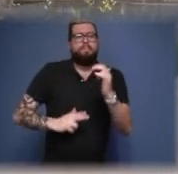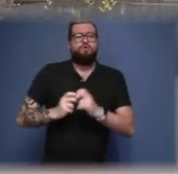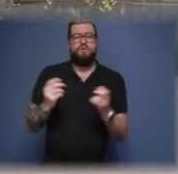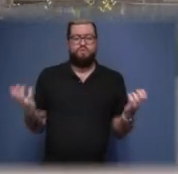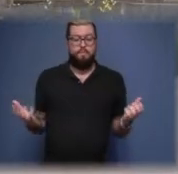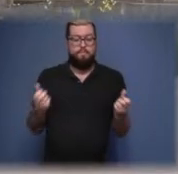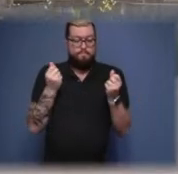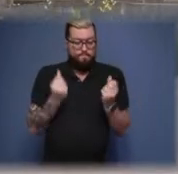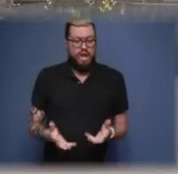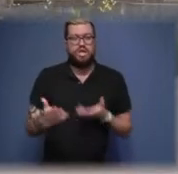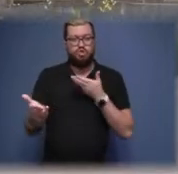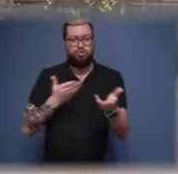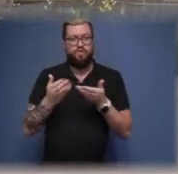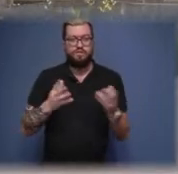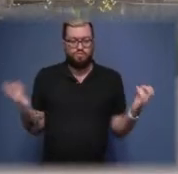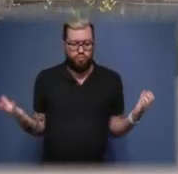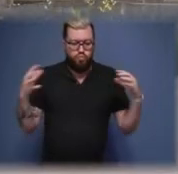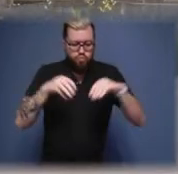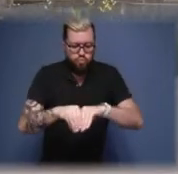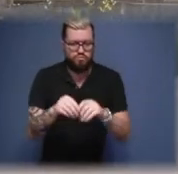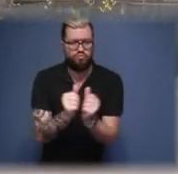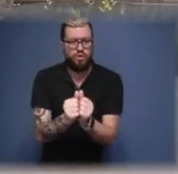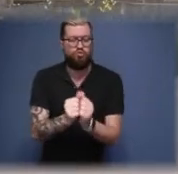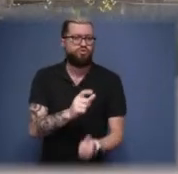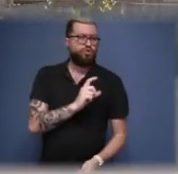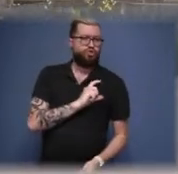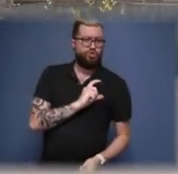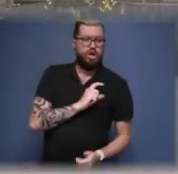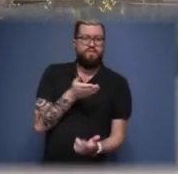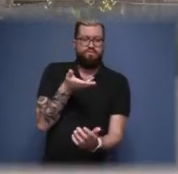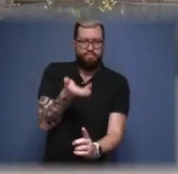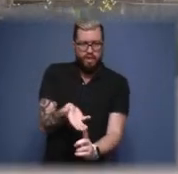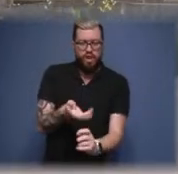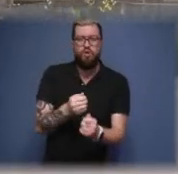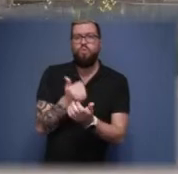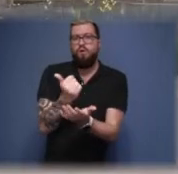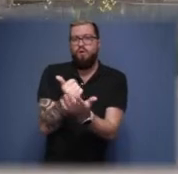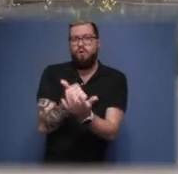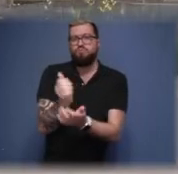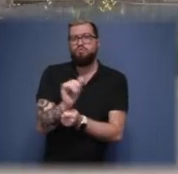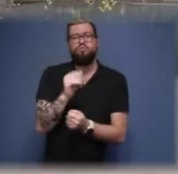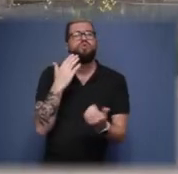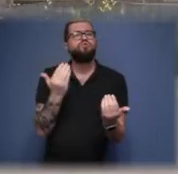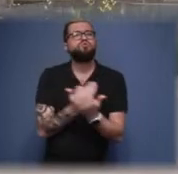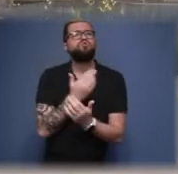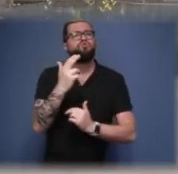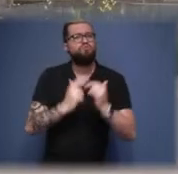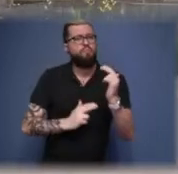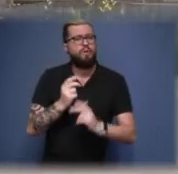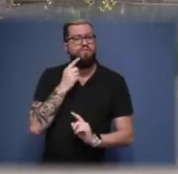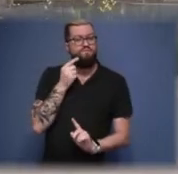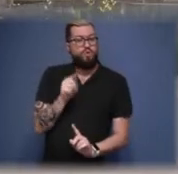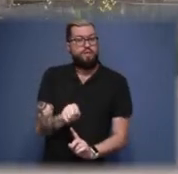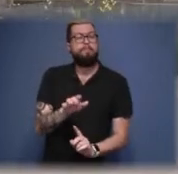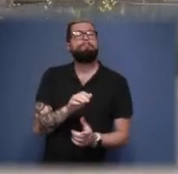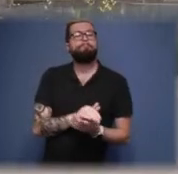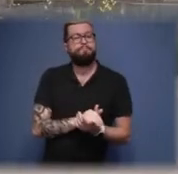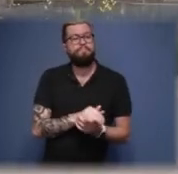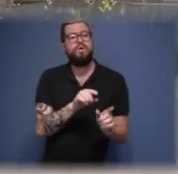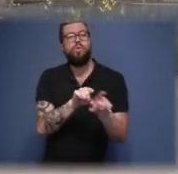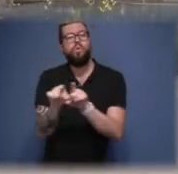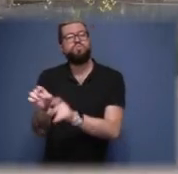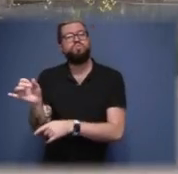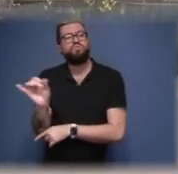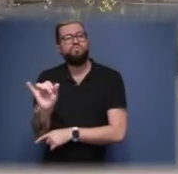consolidate a lot of our services. It's going to help the sheriff out down there with new facilities for him. It's also going